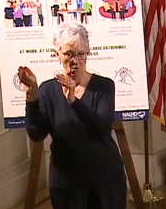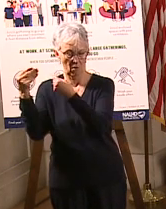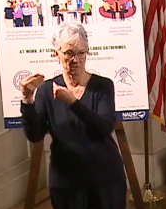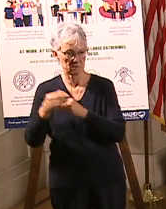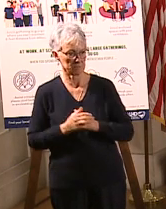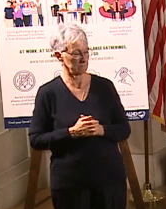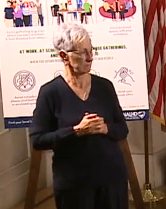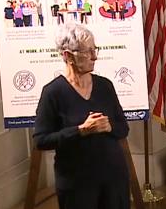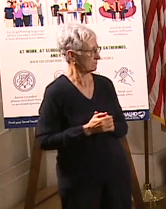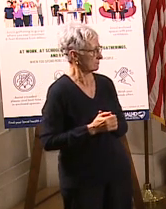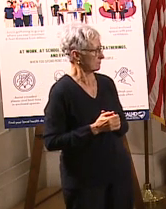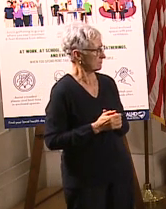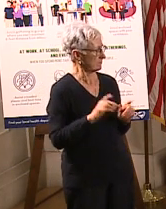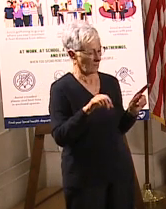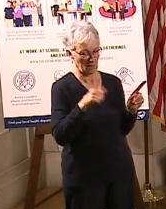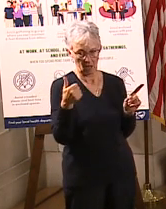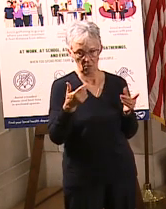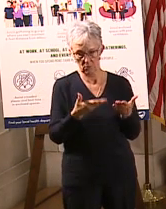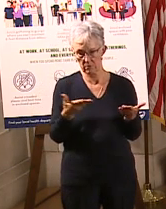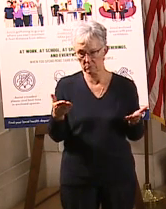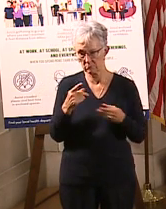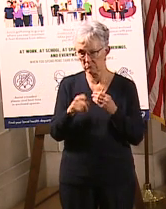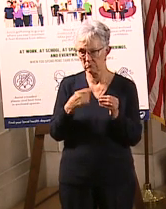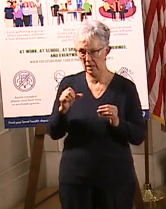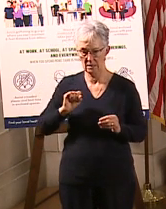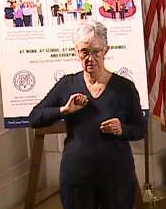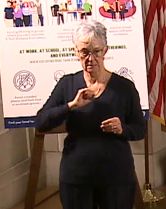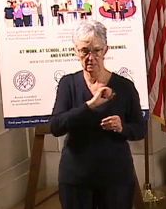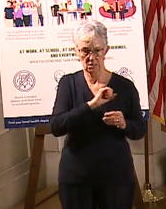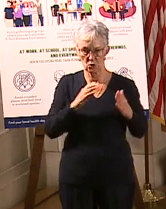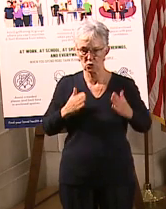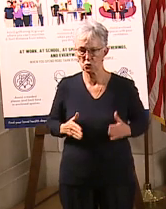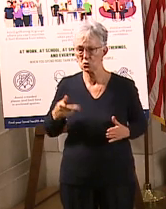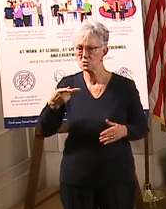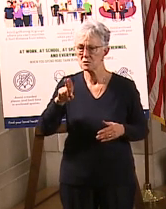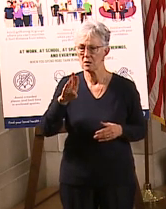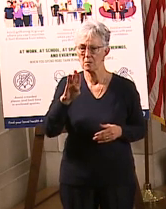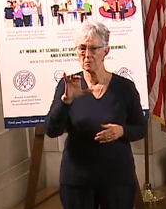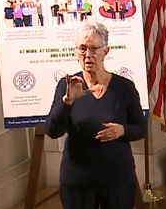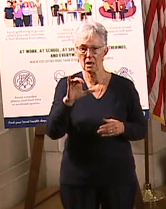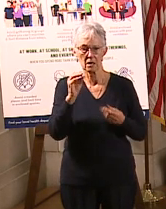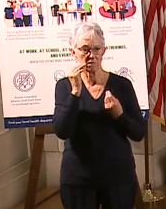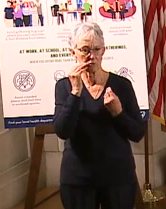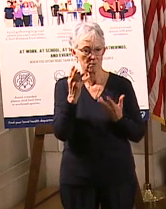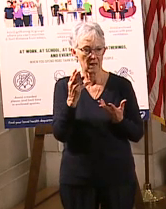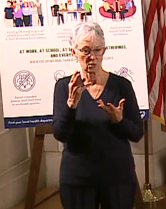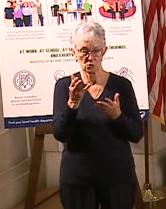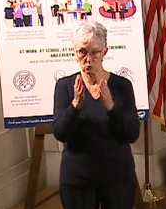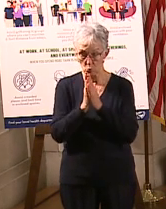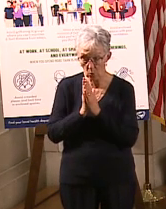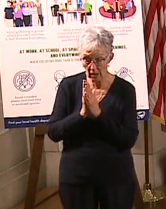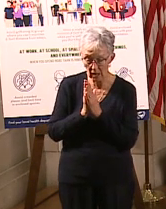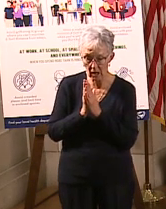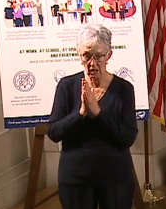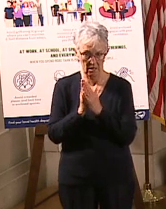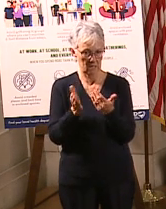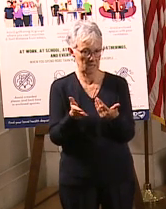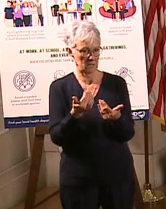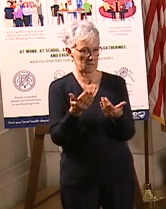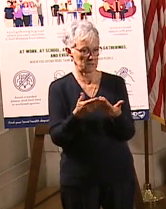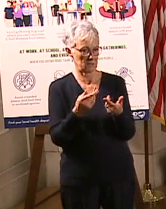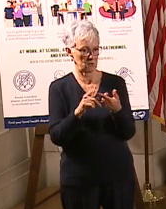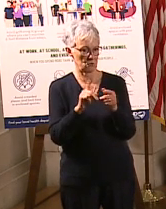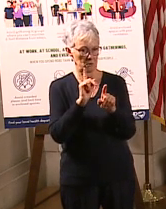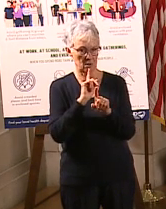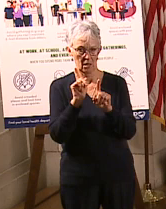I think one other thing about the senator's public information request, that's a very easy question to answer because there's absolutely no